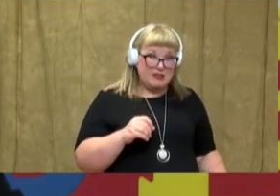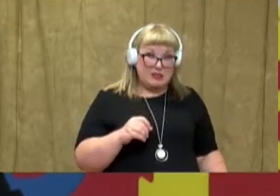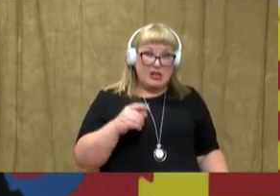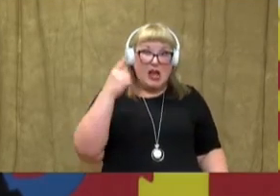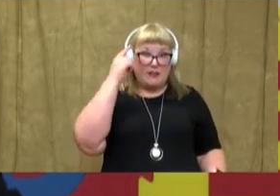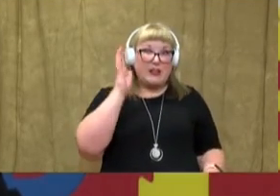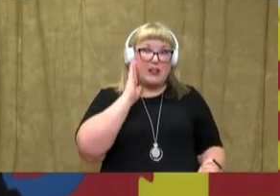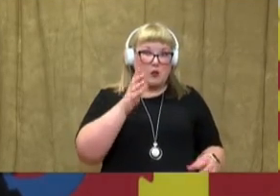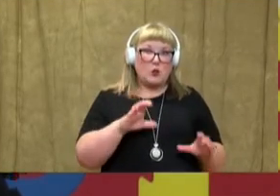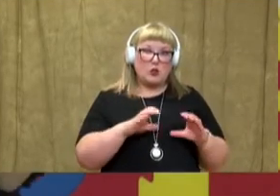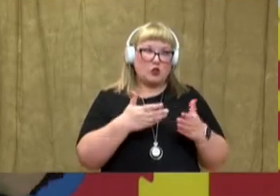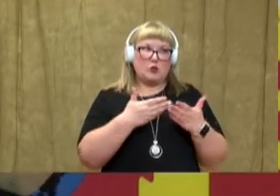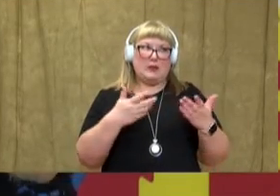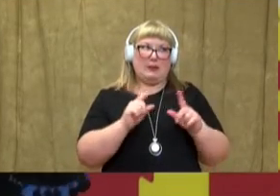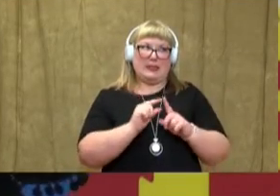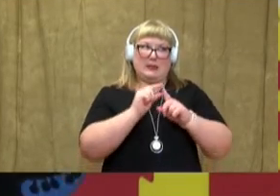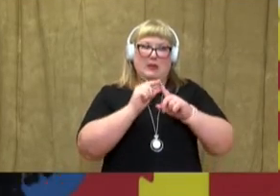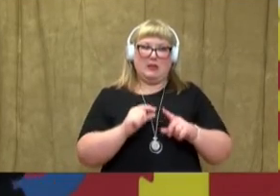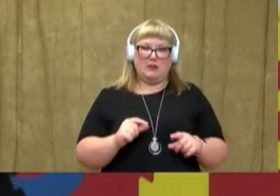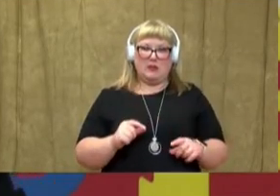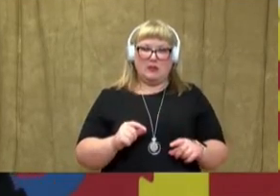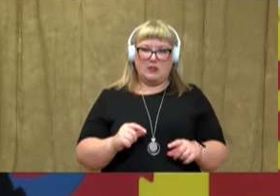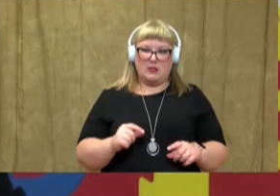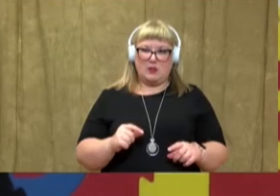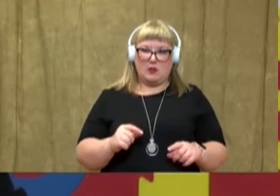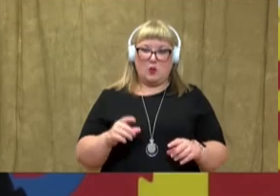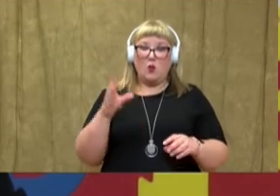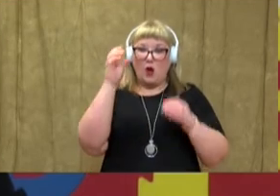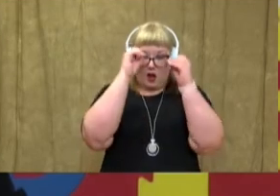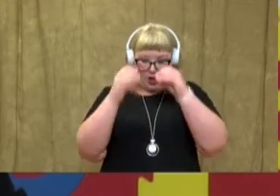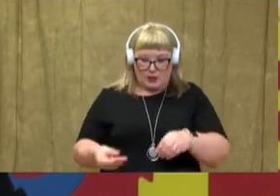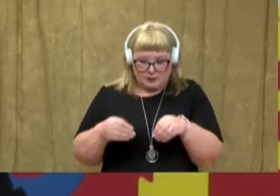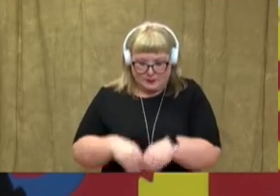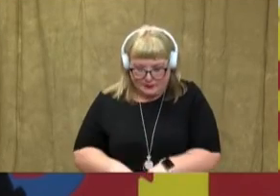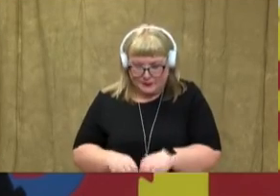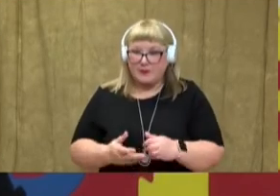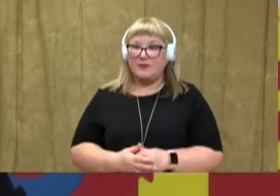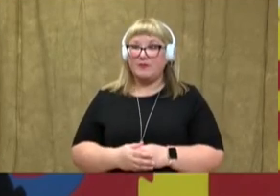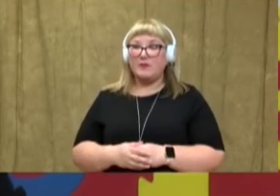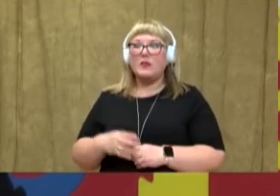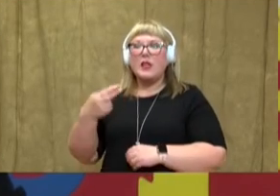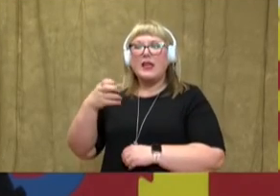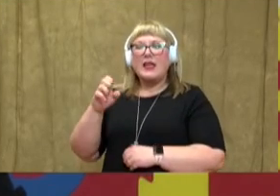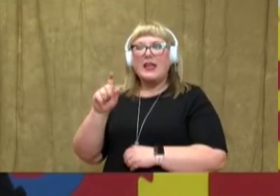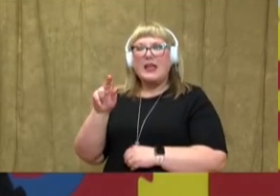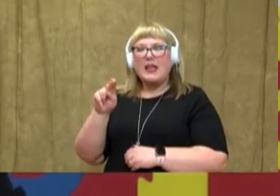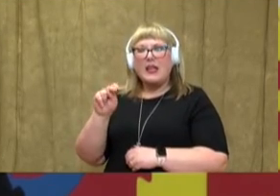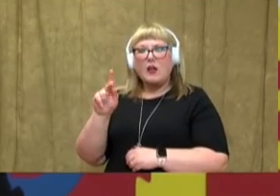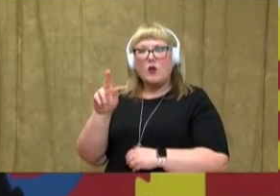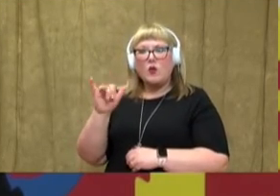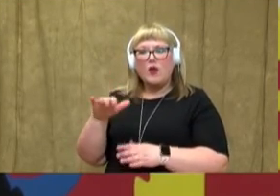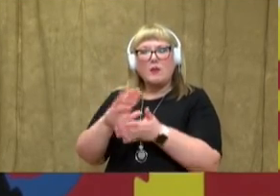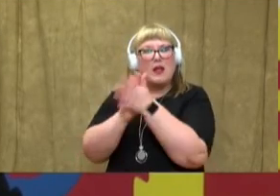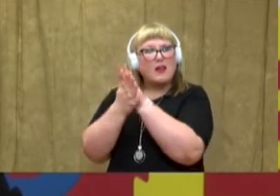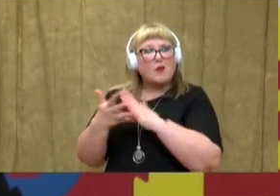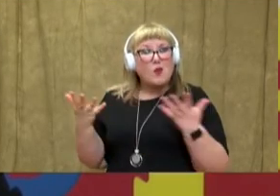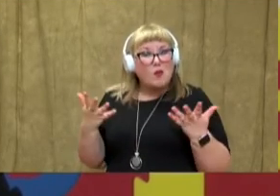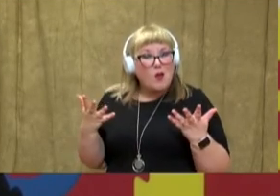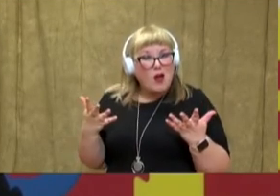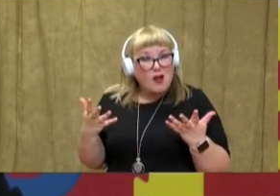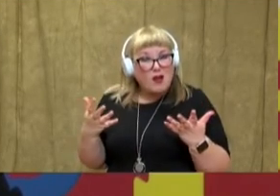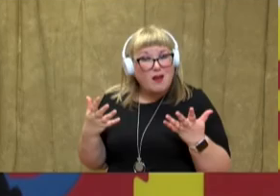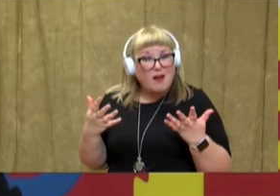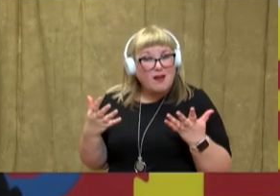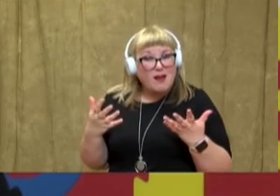something special. All right, let me put you right in my lap. Do you remember what Henry turned into? You remember, boys